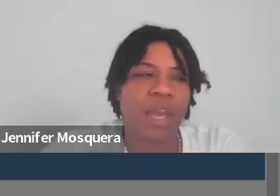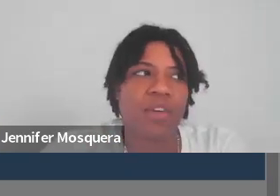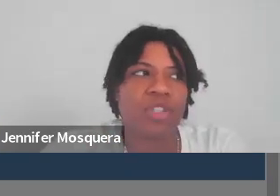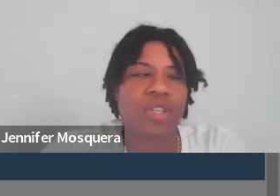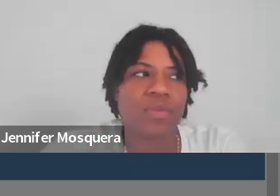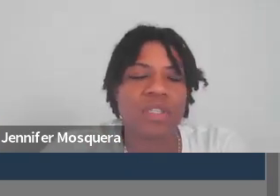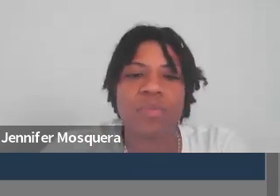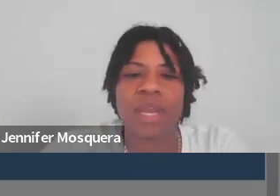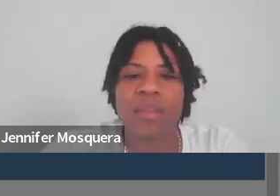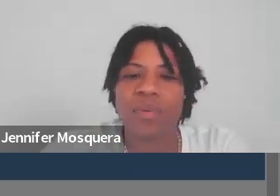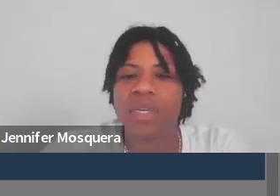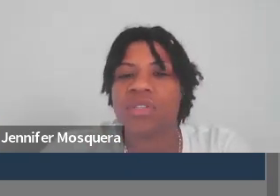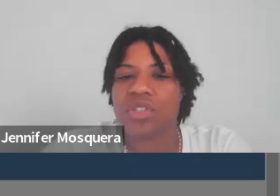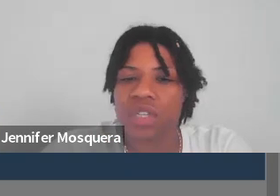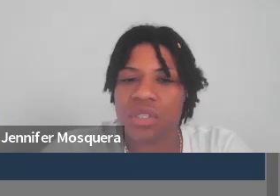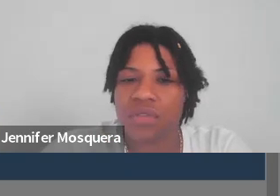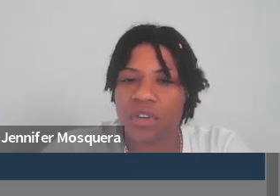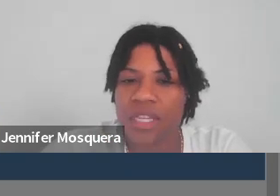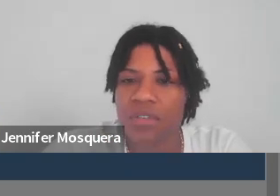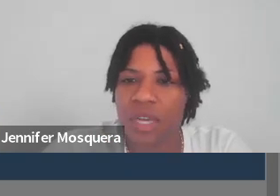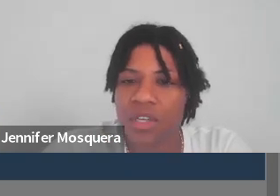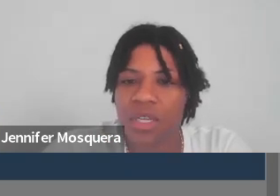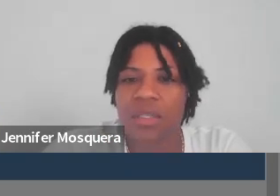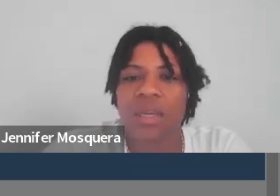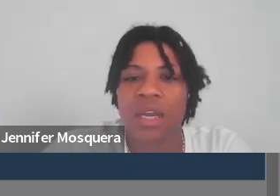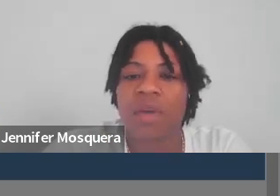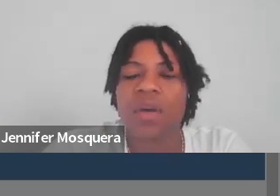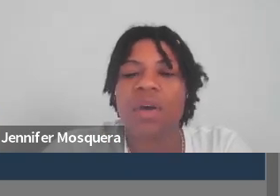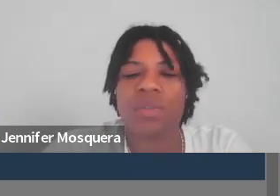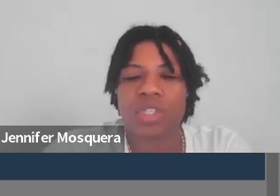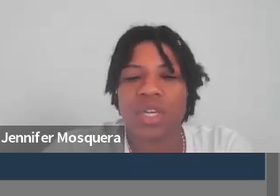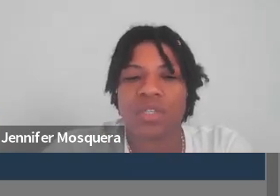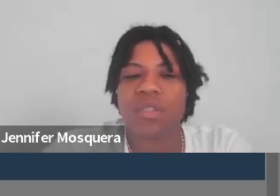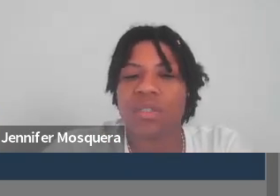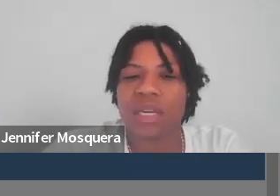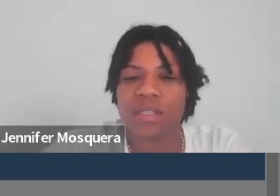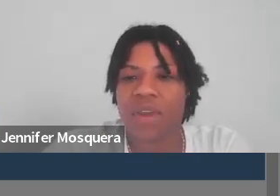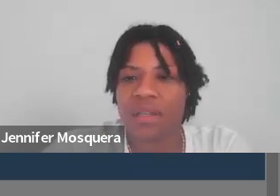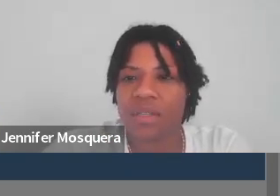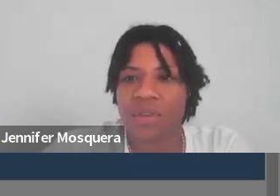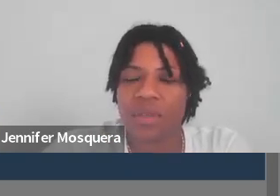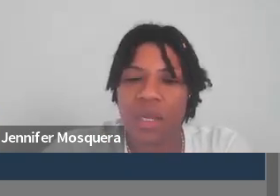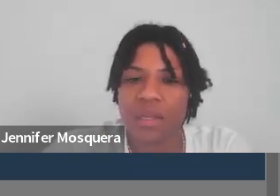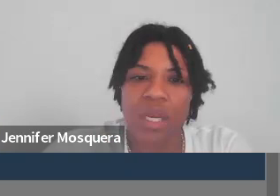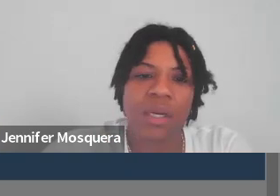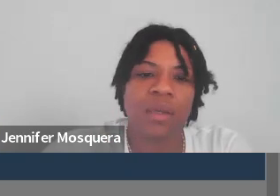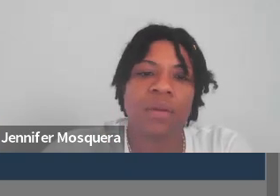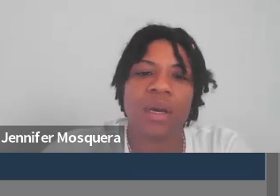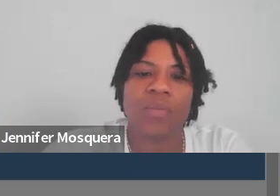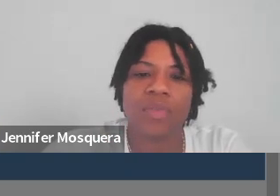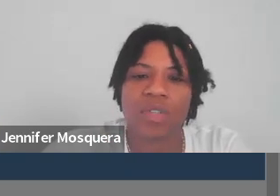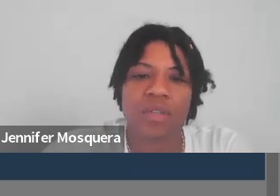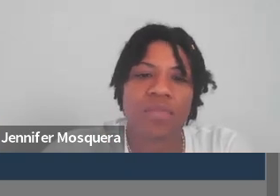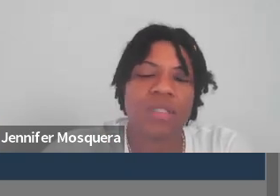right now we actually don't display the percentage changes for classification at this time, only changes to the selected values for the knowledge